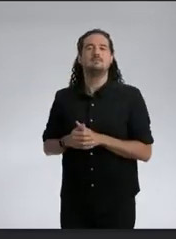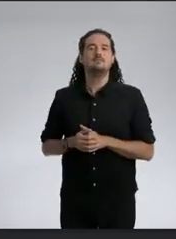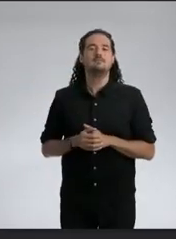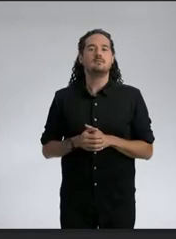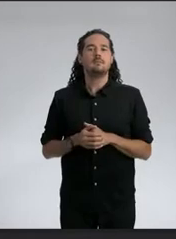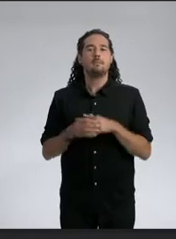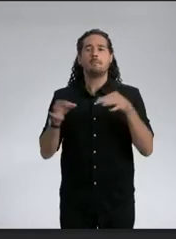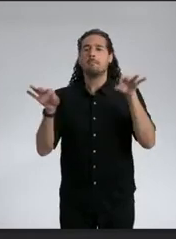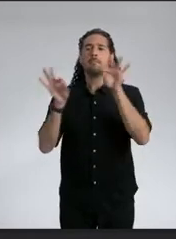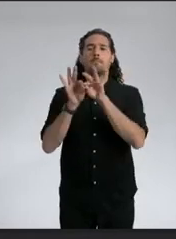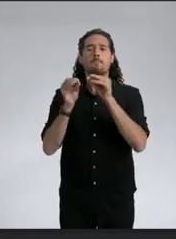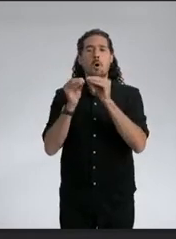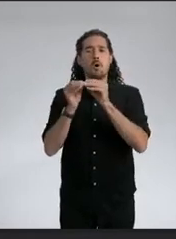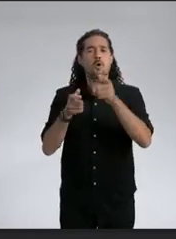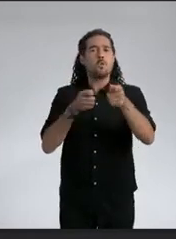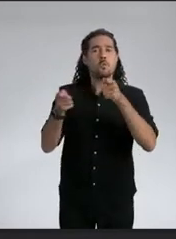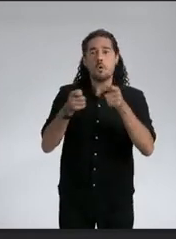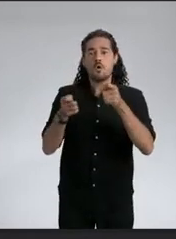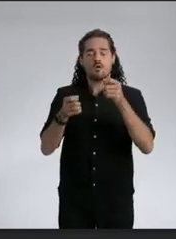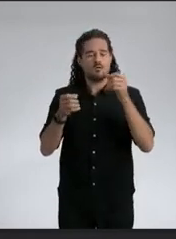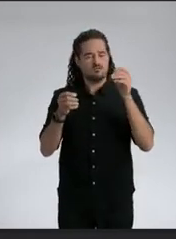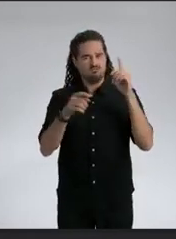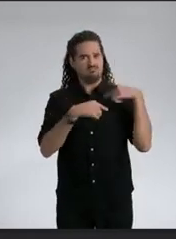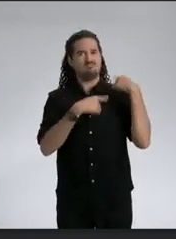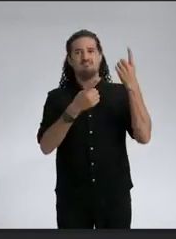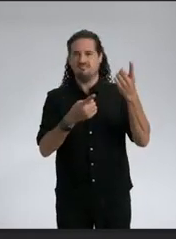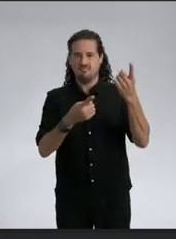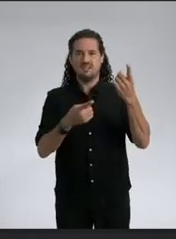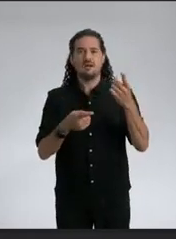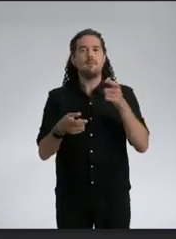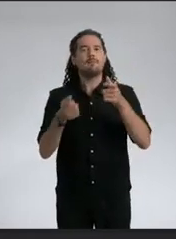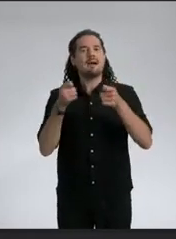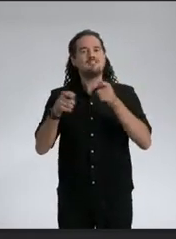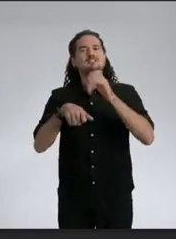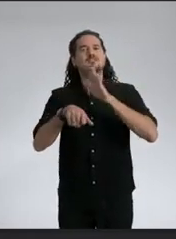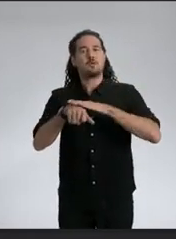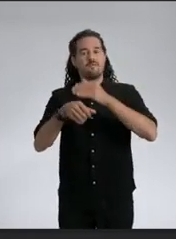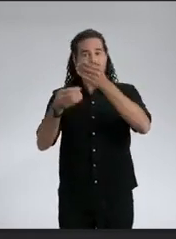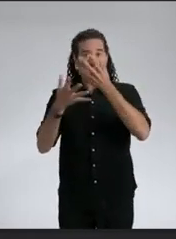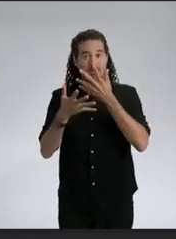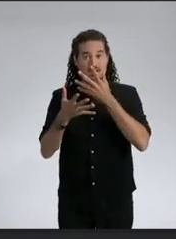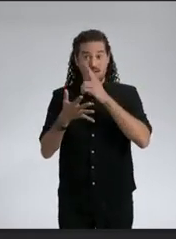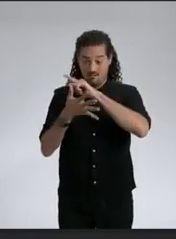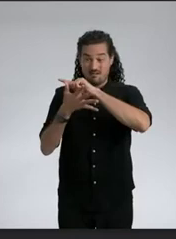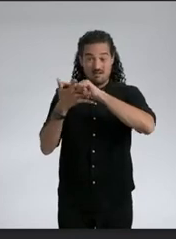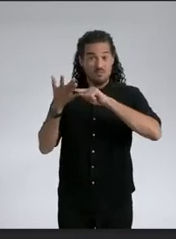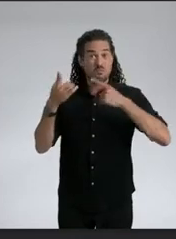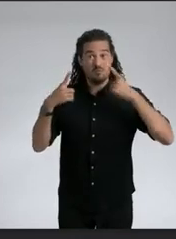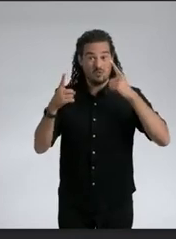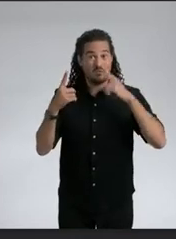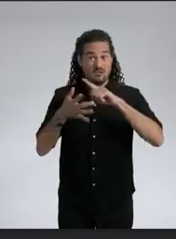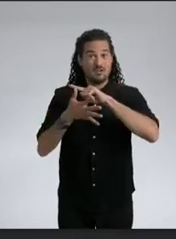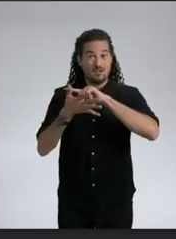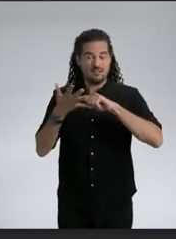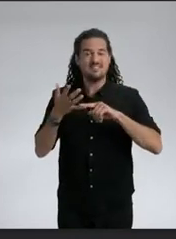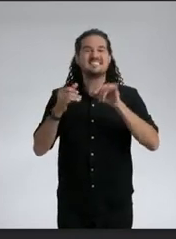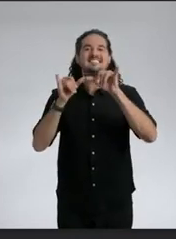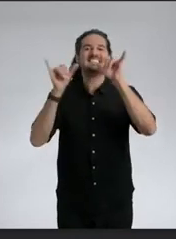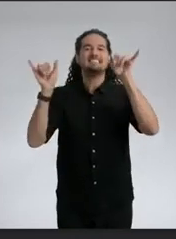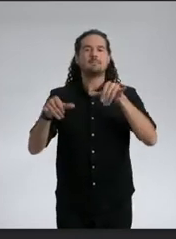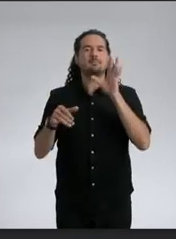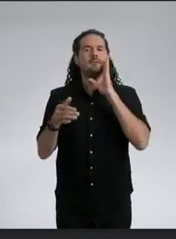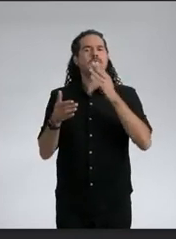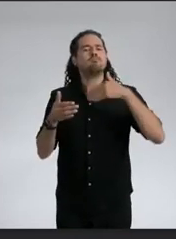flexibility than ever to manage their notifications. And to help make sure these tools are working for them, the system will periodically check in to see